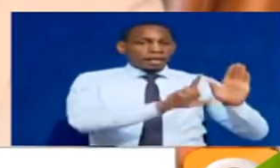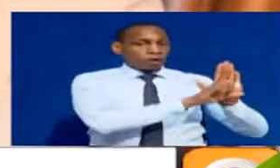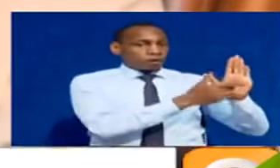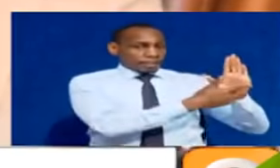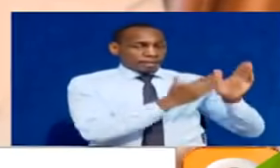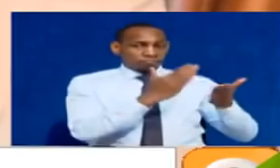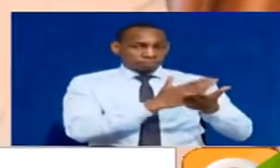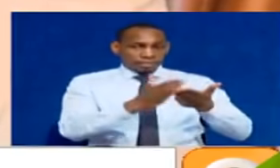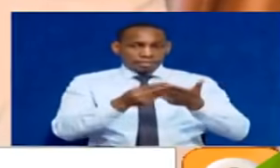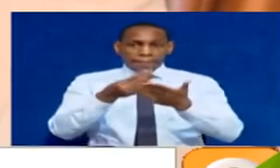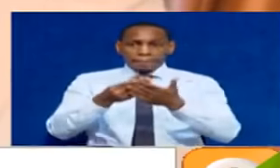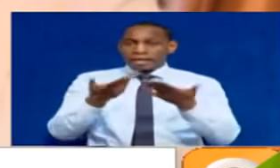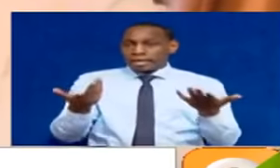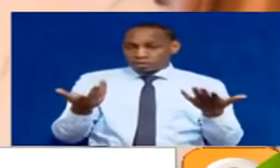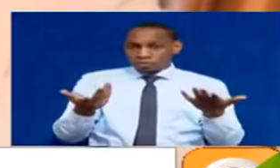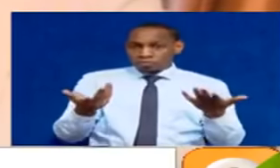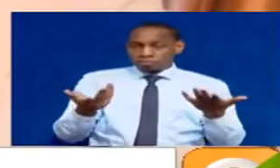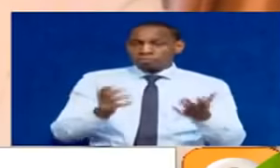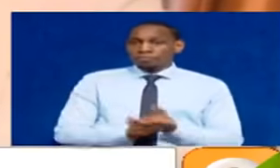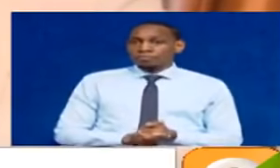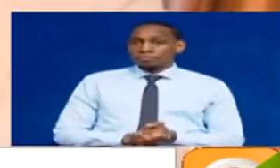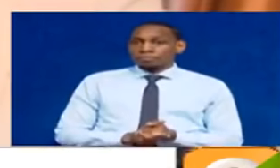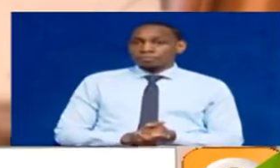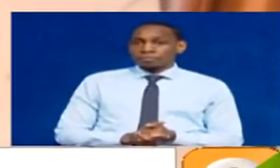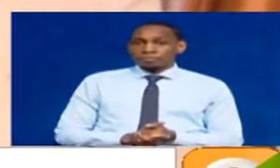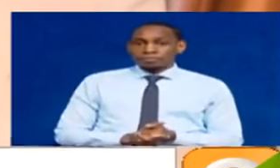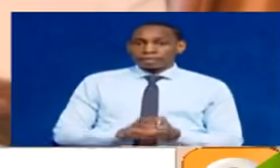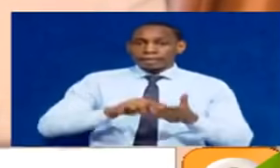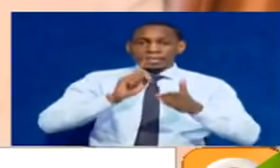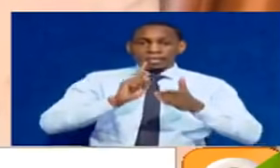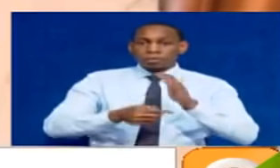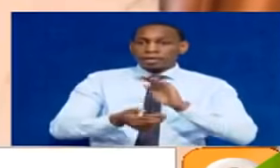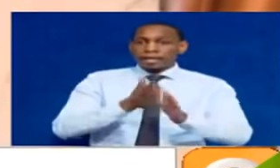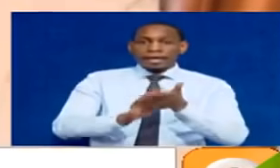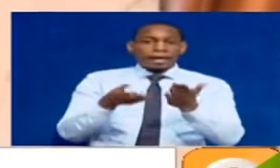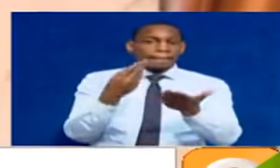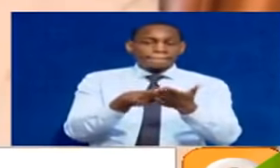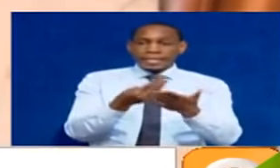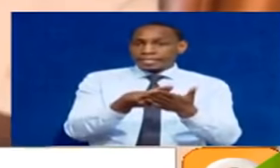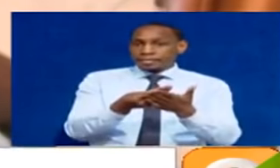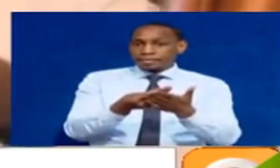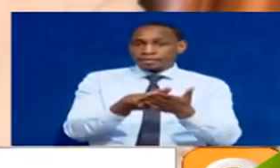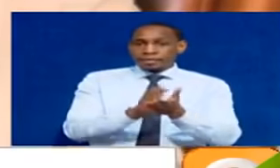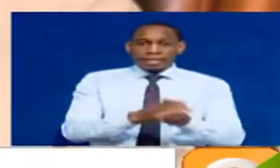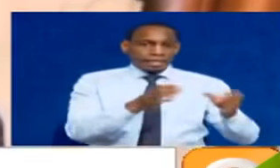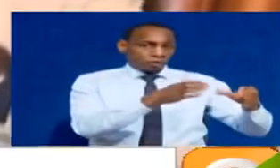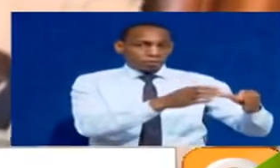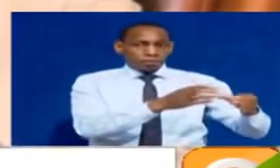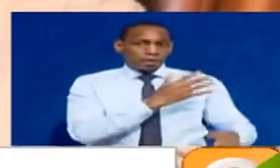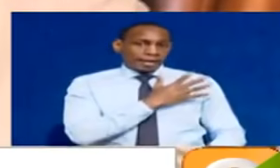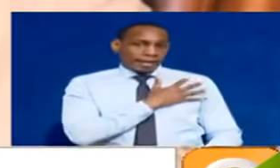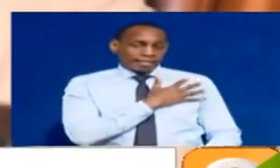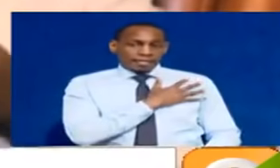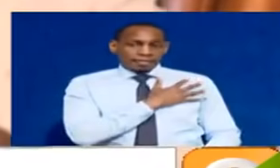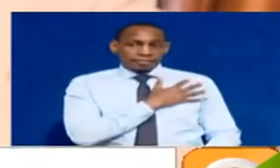ya kugawanya hiyo pesa mwemeko na serikali. Kwa hivyo kuna pesa ya muungano ya